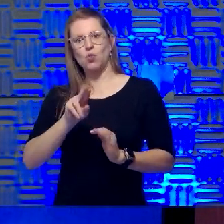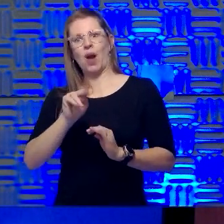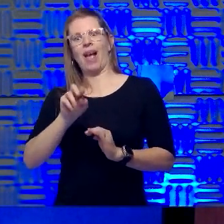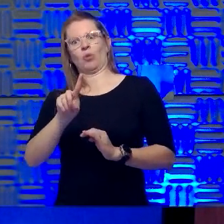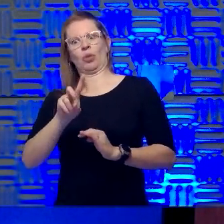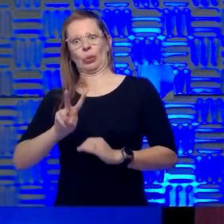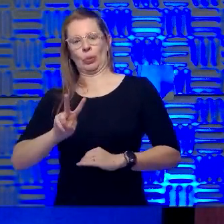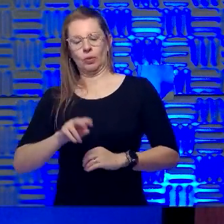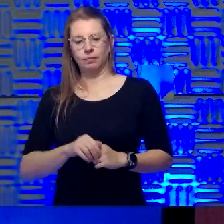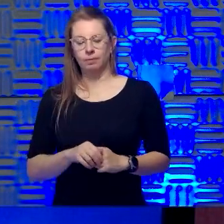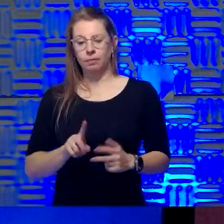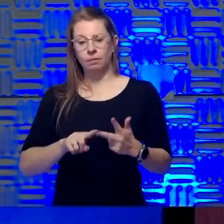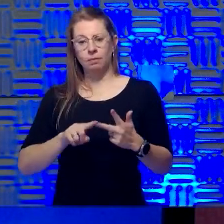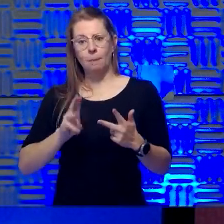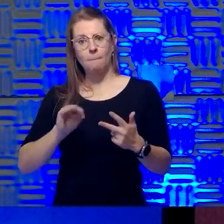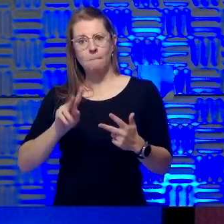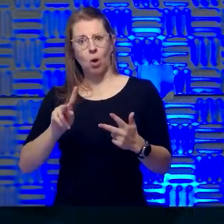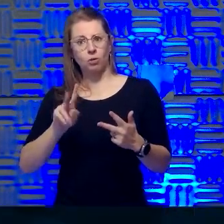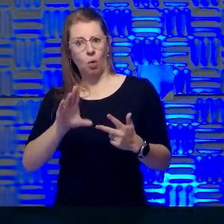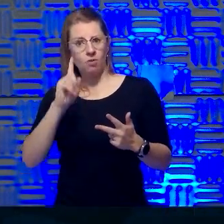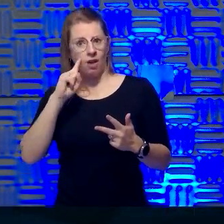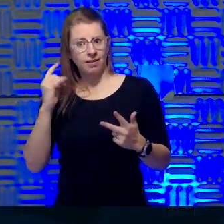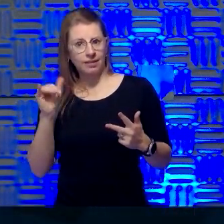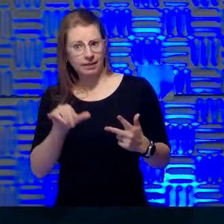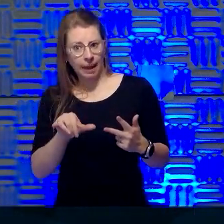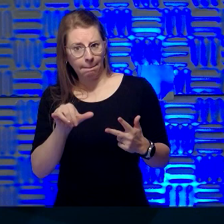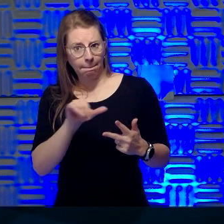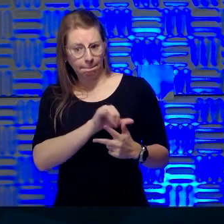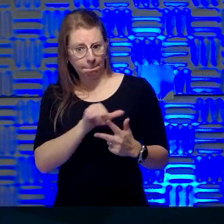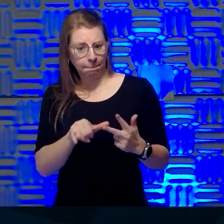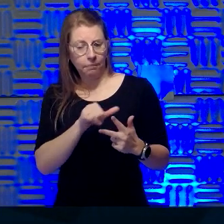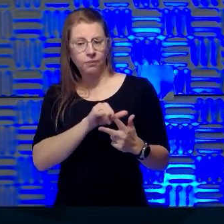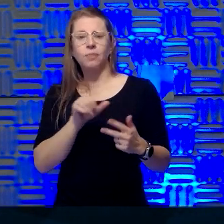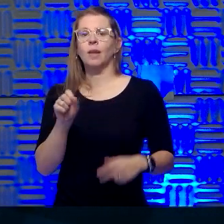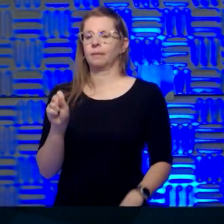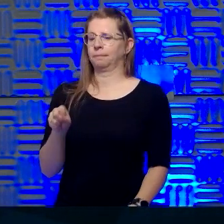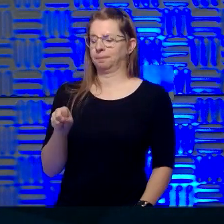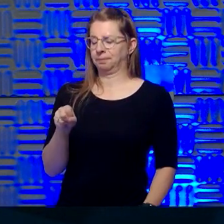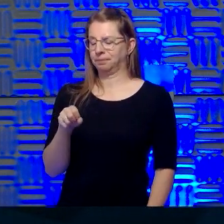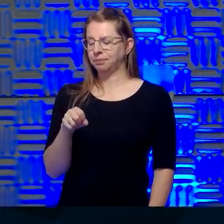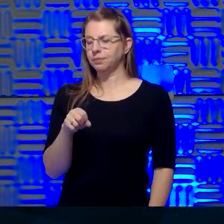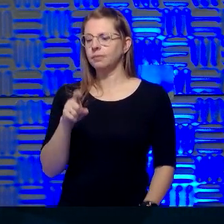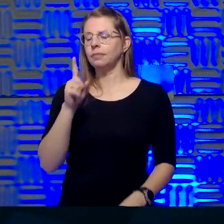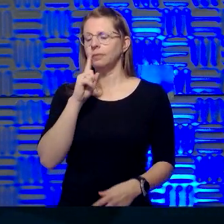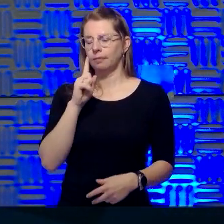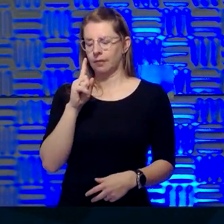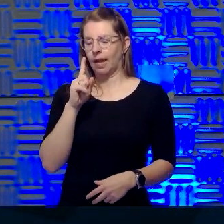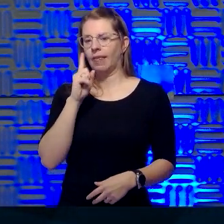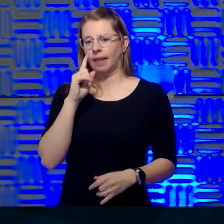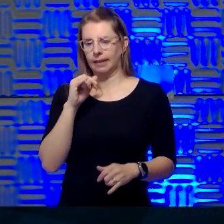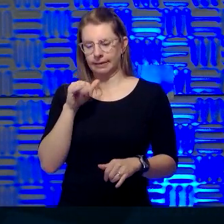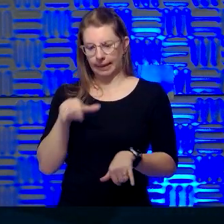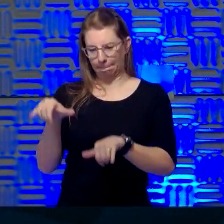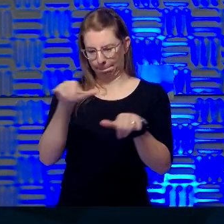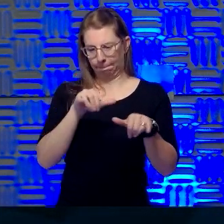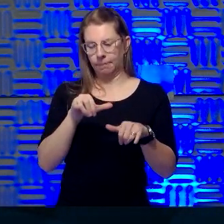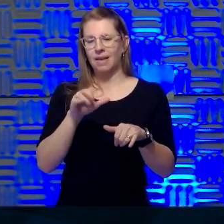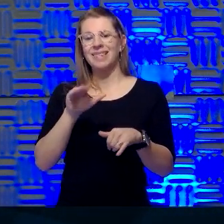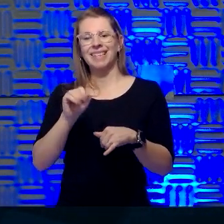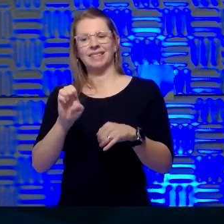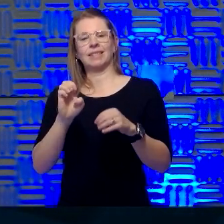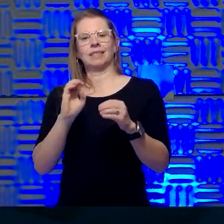your thoughts, same? Yeah, I think, excuse me, I think very similar. I think we're going to see more case